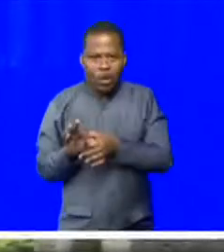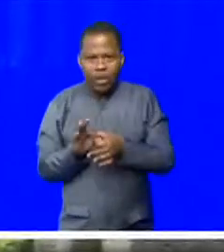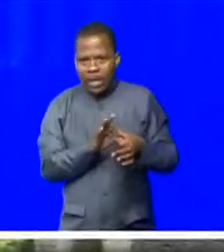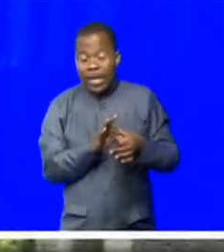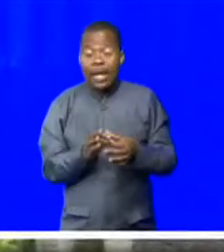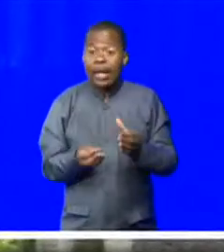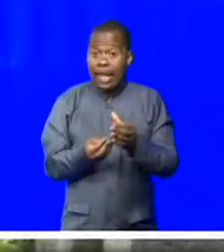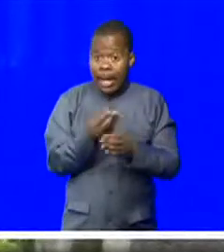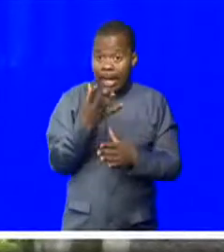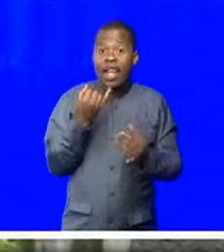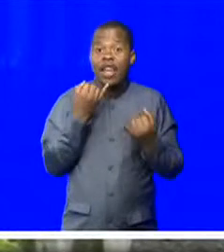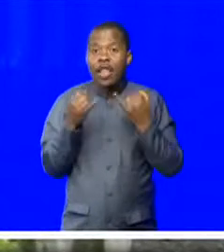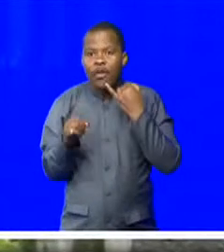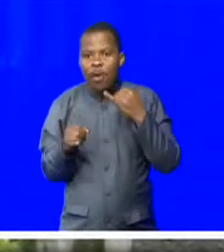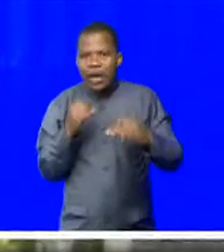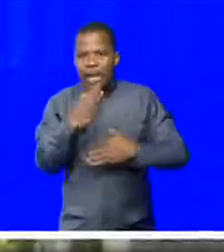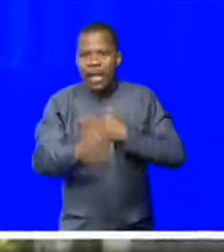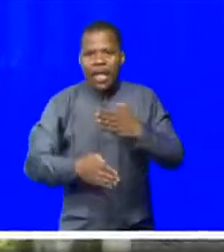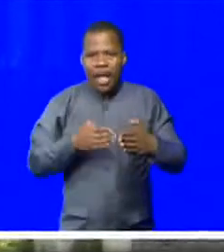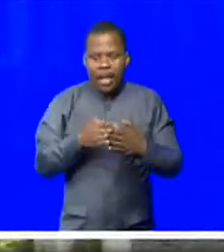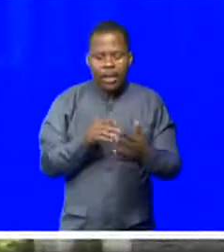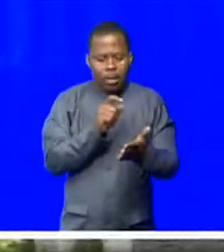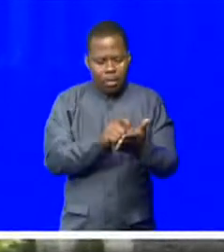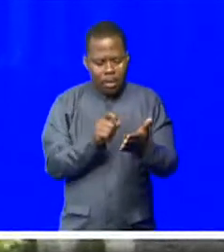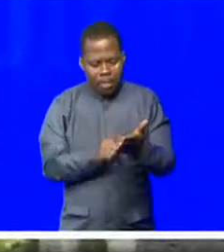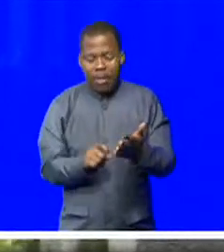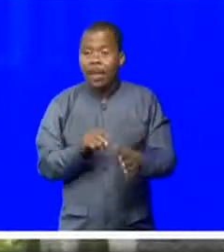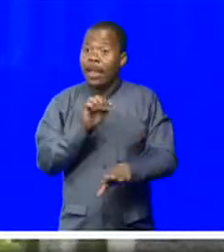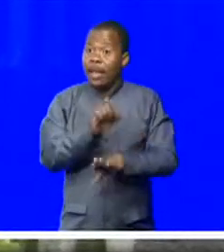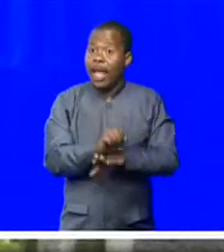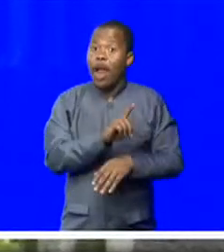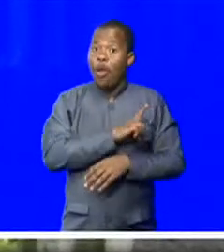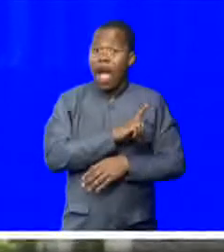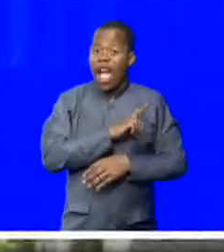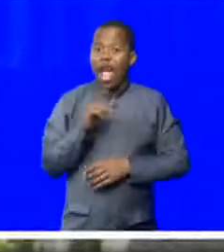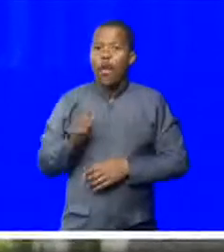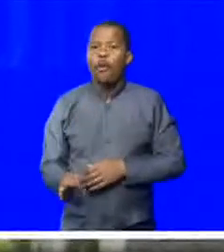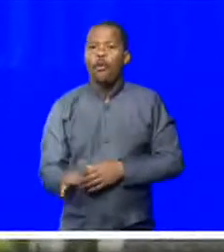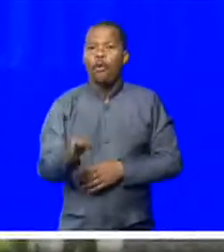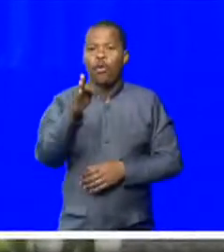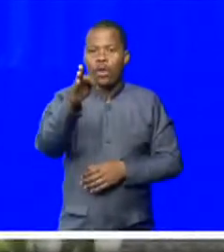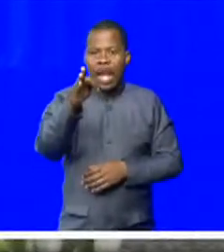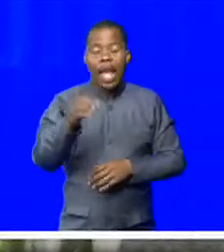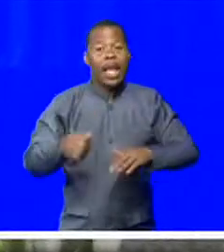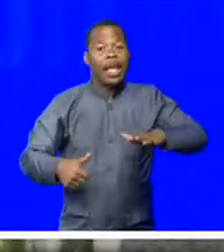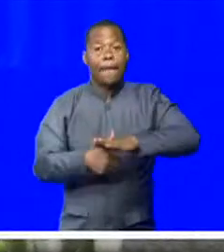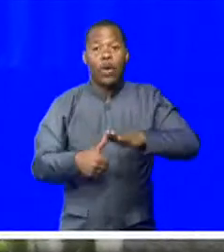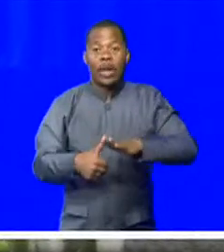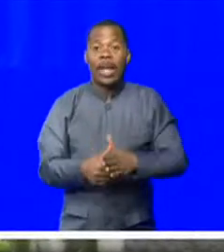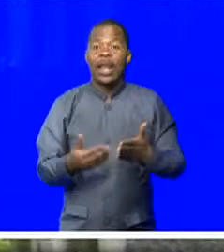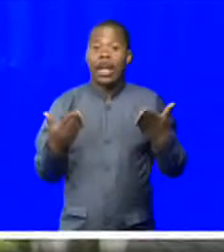appropriately for future reference. However, there's a very few of them